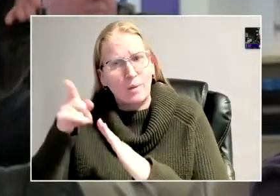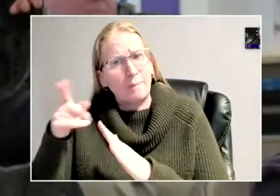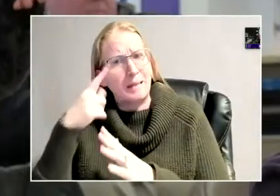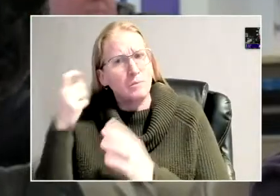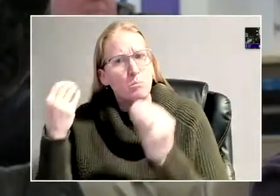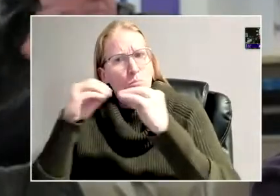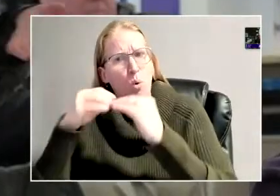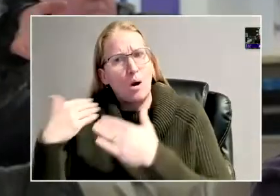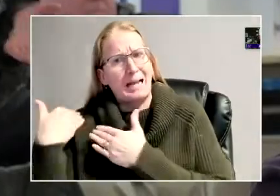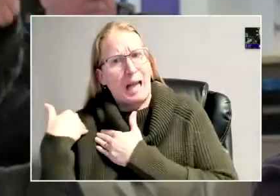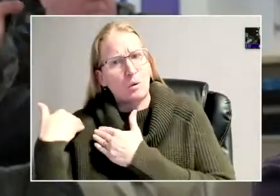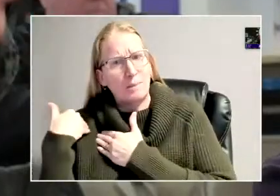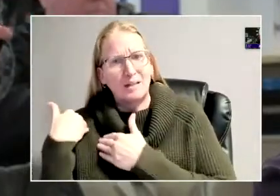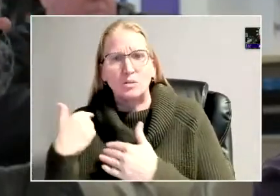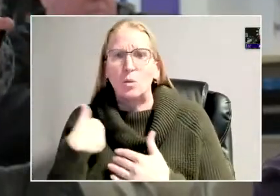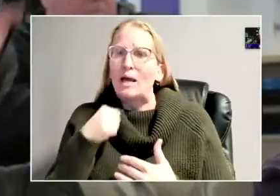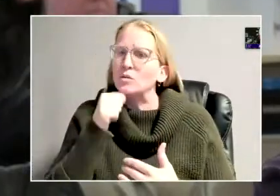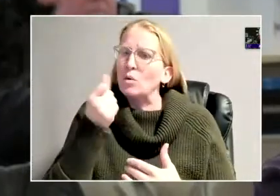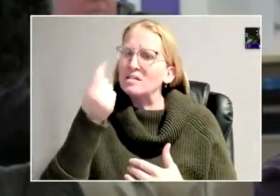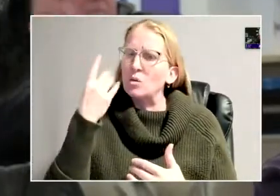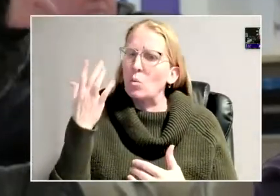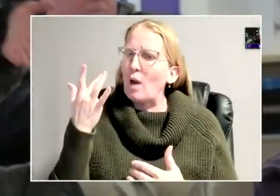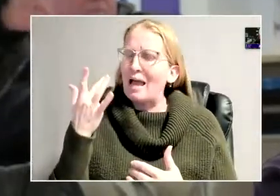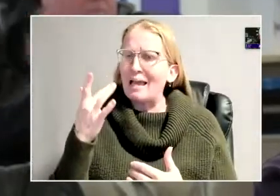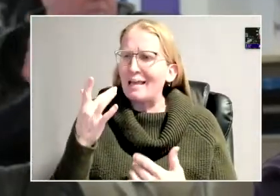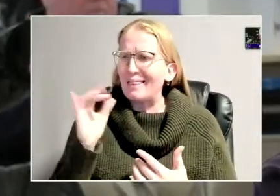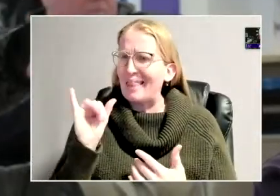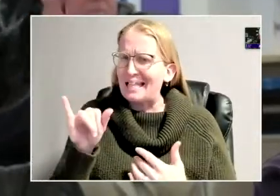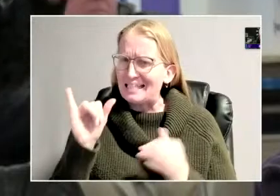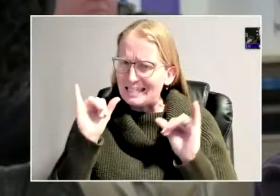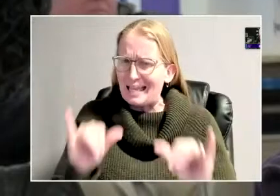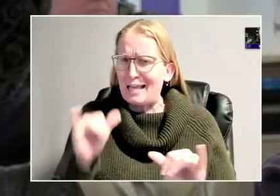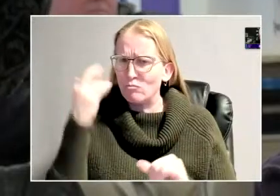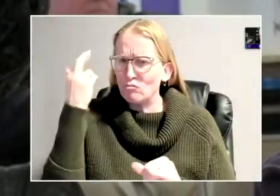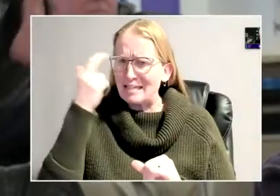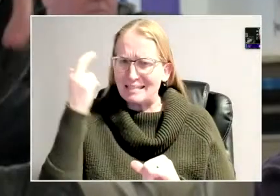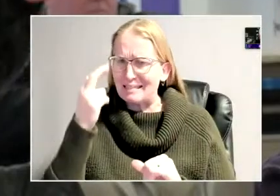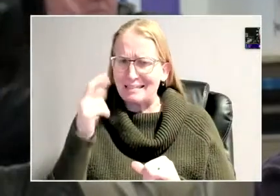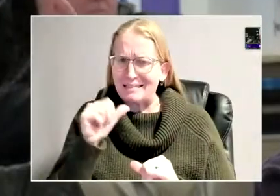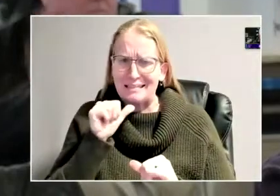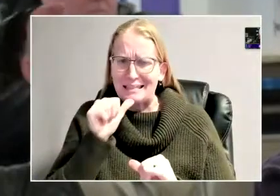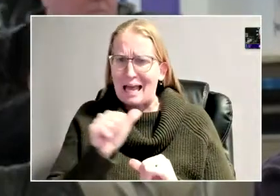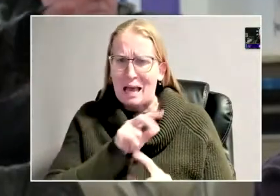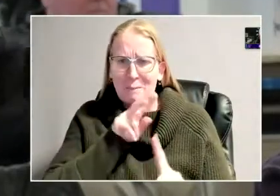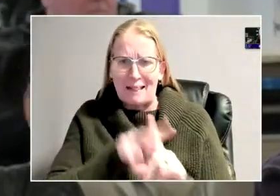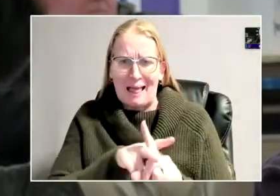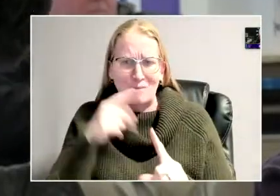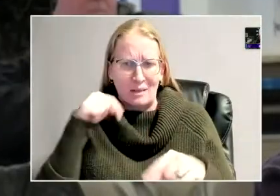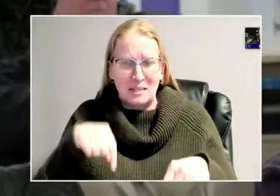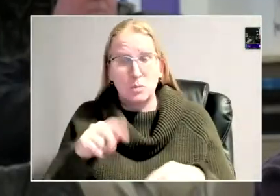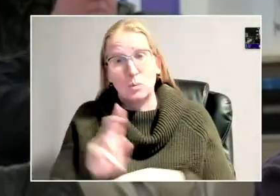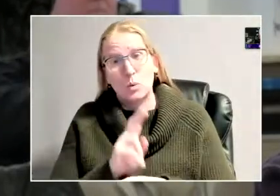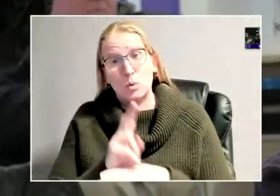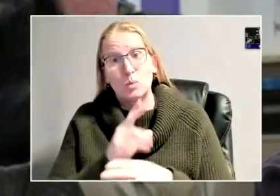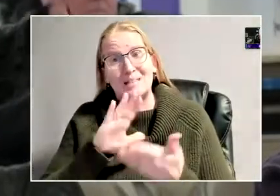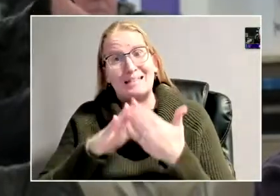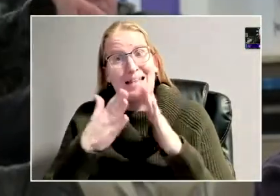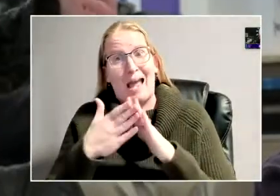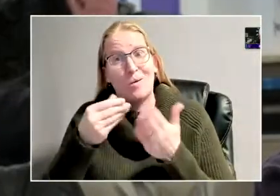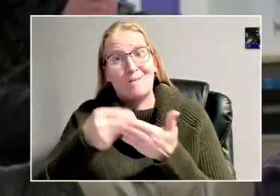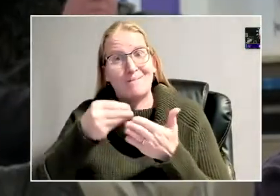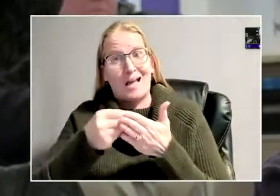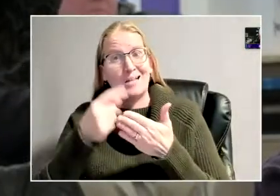wouldn't apply when we're talking about using Town funds to fund these services that